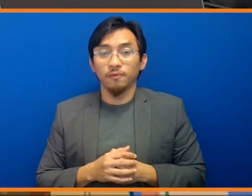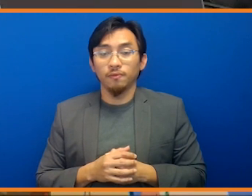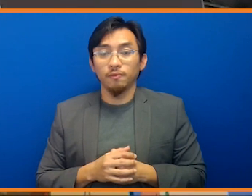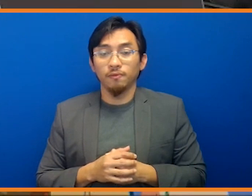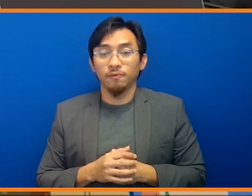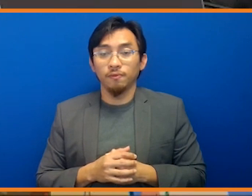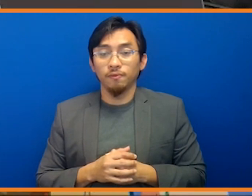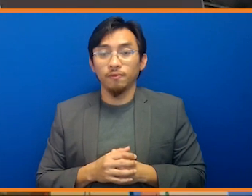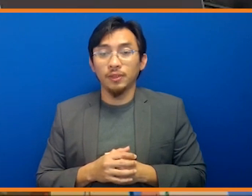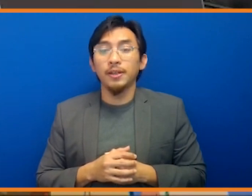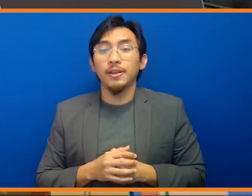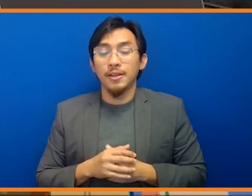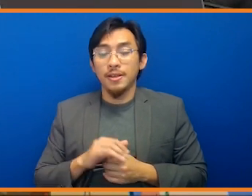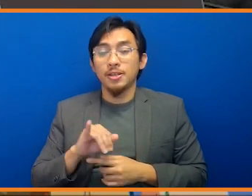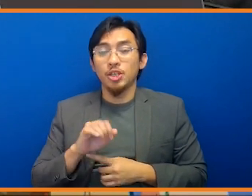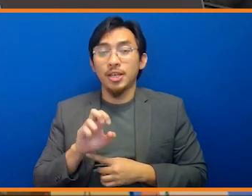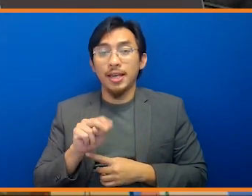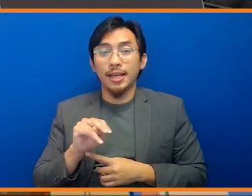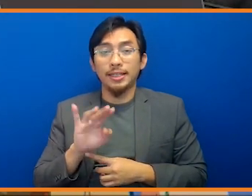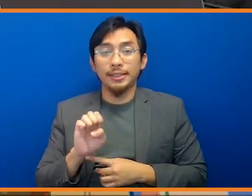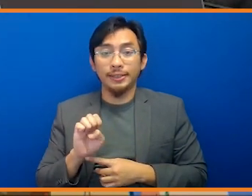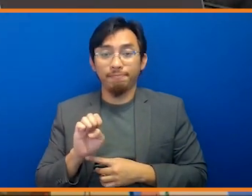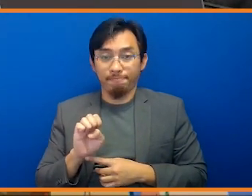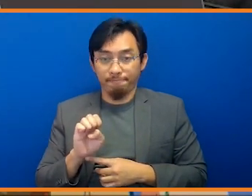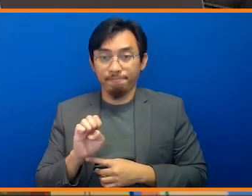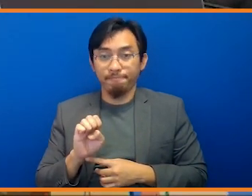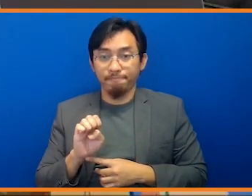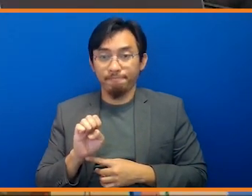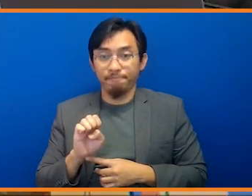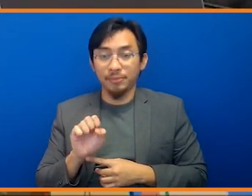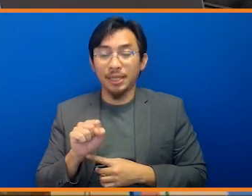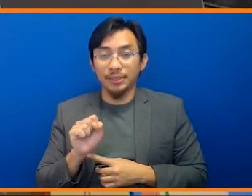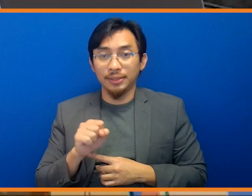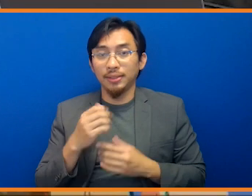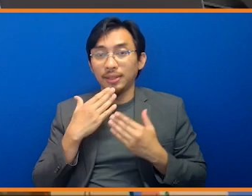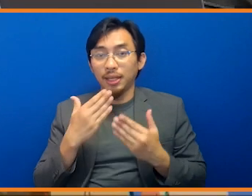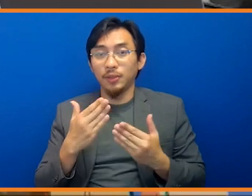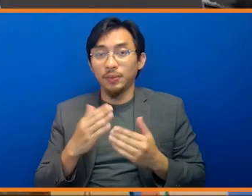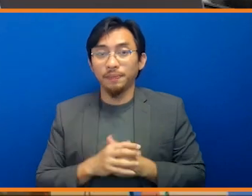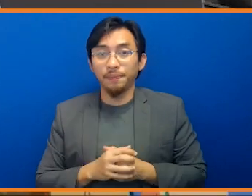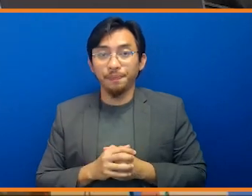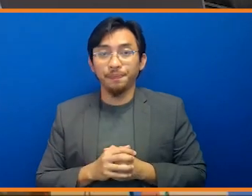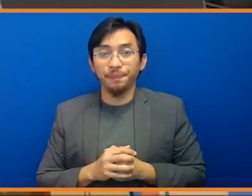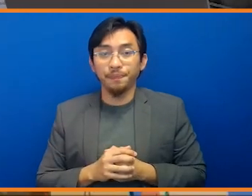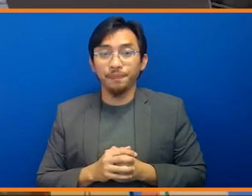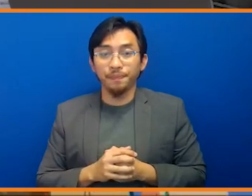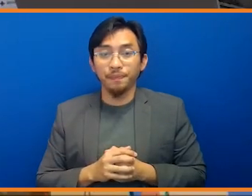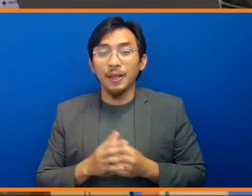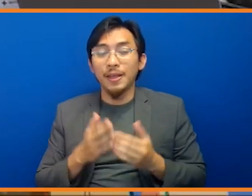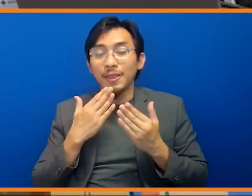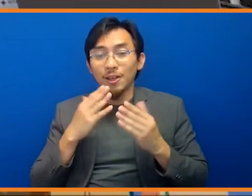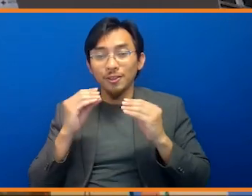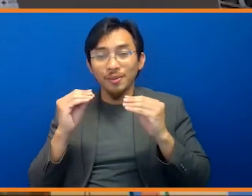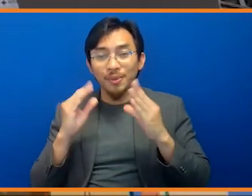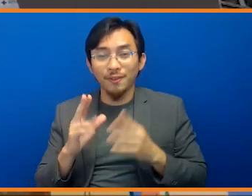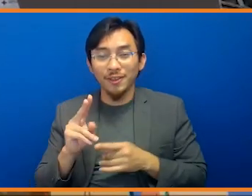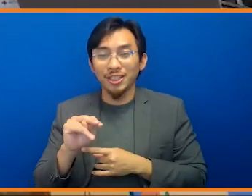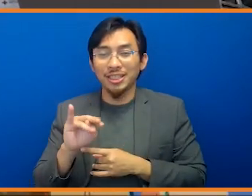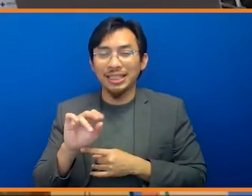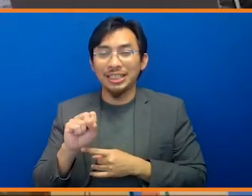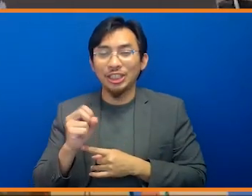Yeah, please, Janie. Yes, thank you. Thank you, Professor Nishi, for